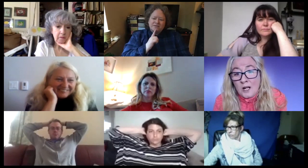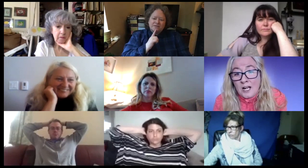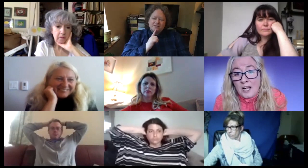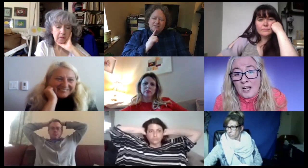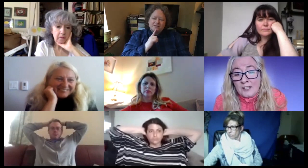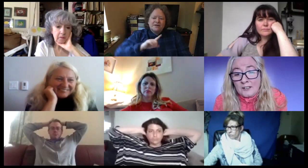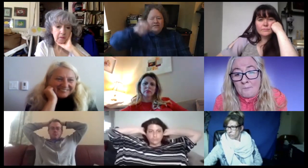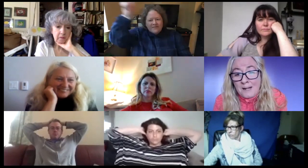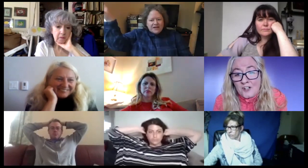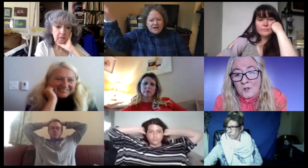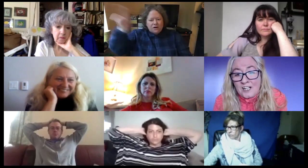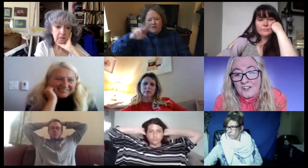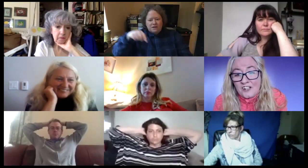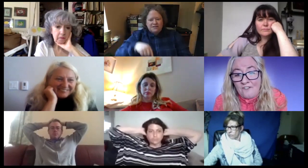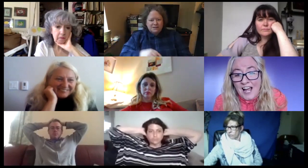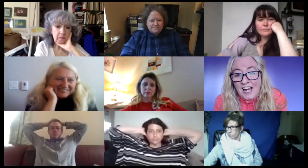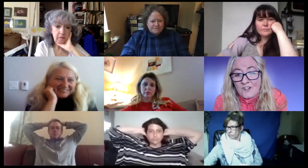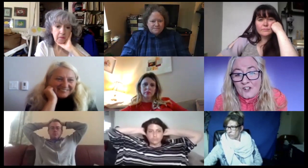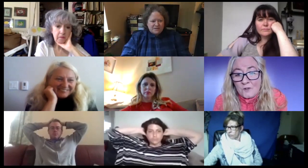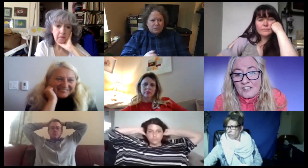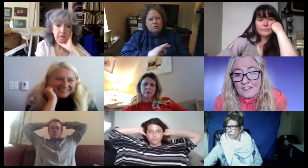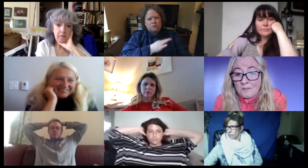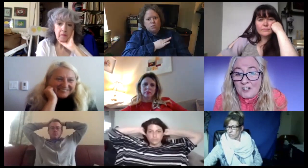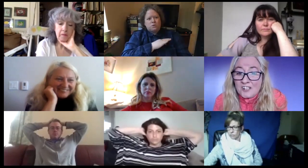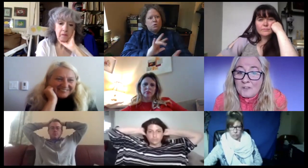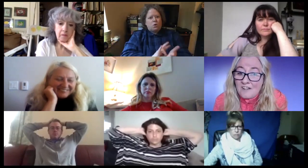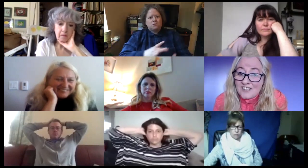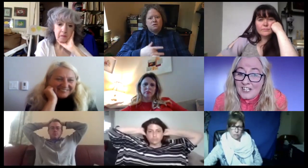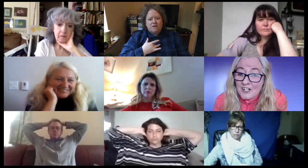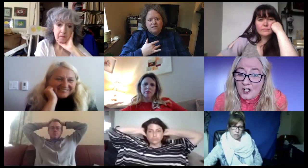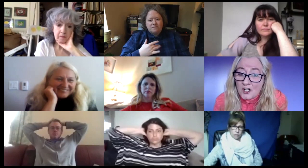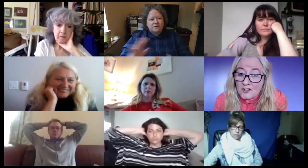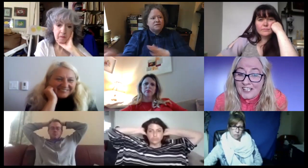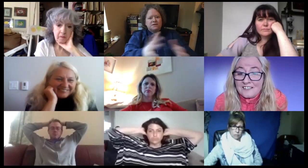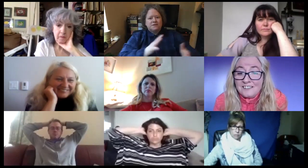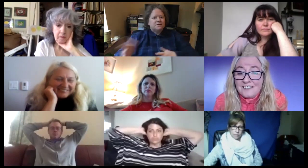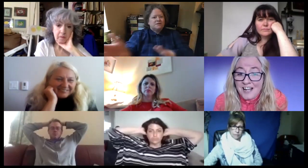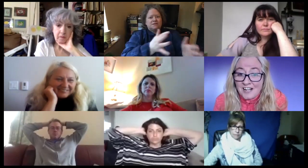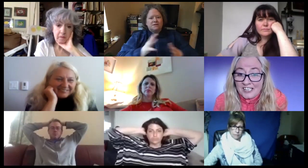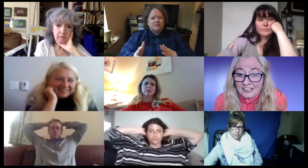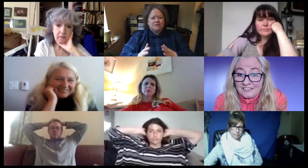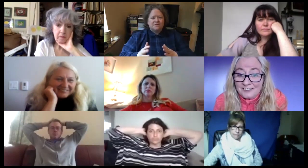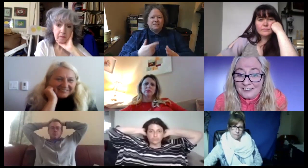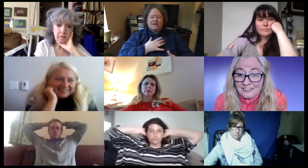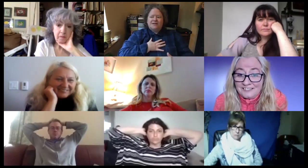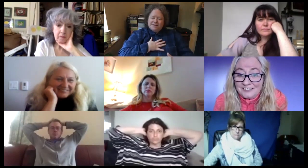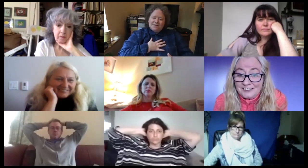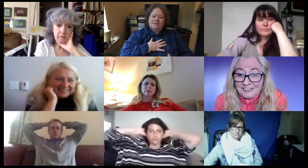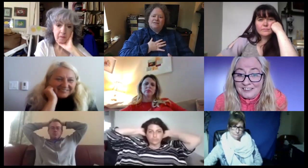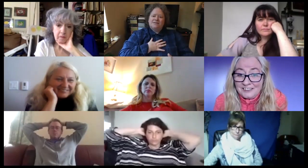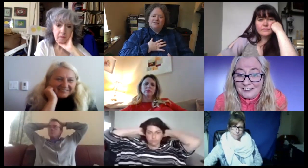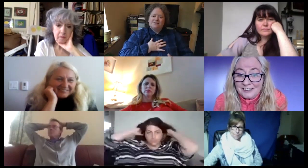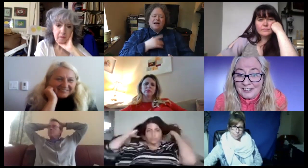So the better quality of life for Jewish deaf community was obviously in other countries, not here.